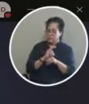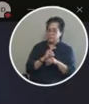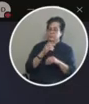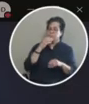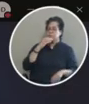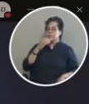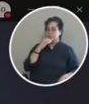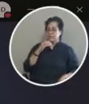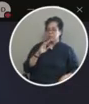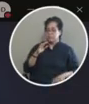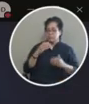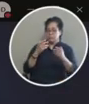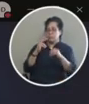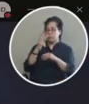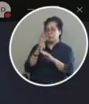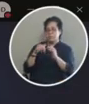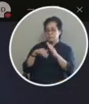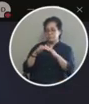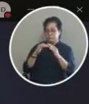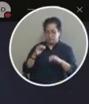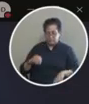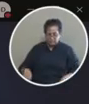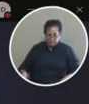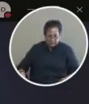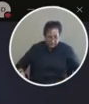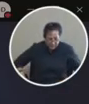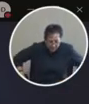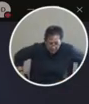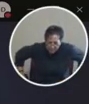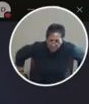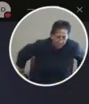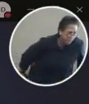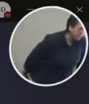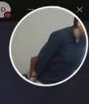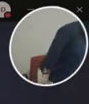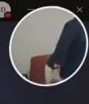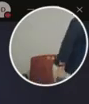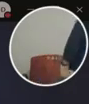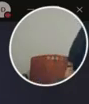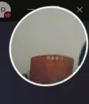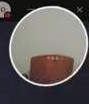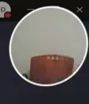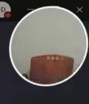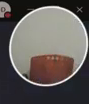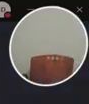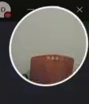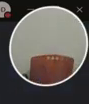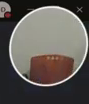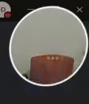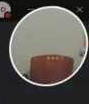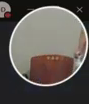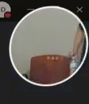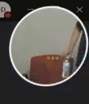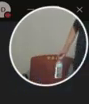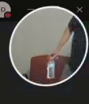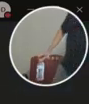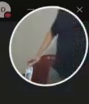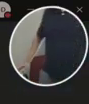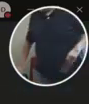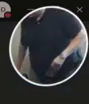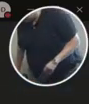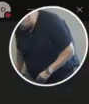Thank you, Mr. local Ruiz. You've government. reached the 3 minutes, sir. We'll move on to the next speaker, which is Mr. James Peinado. Mr. Peinado, are you on the line,